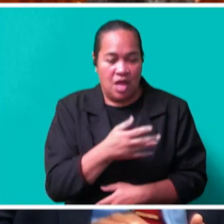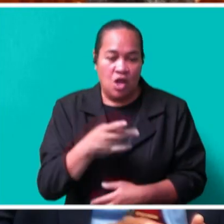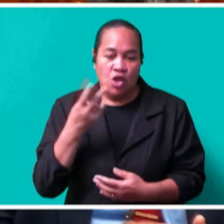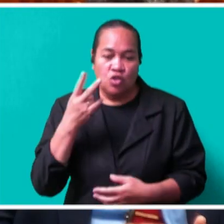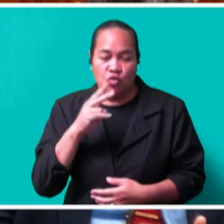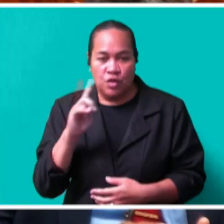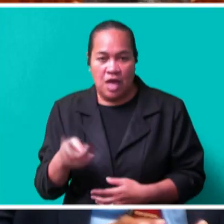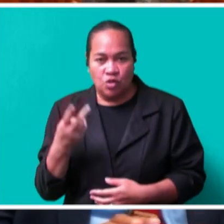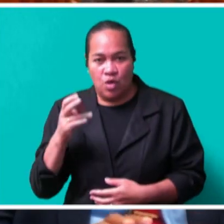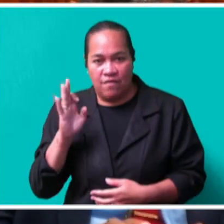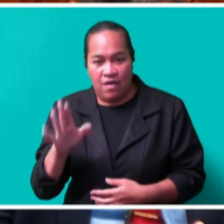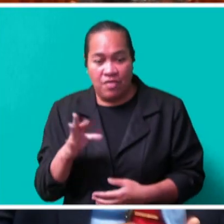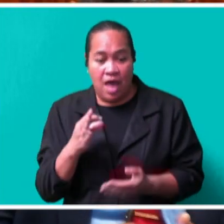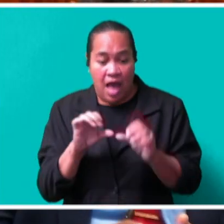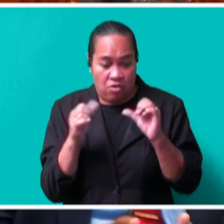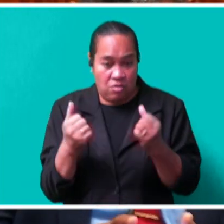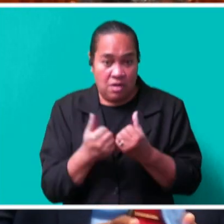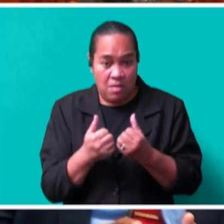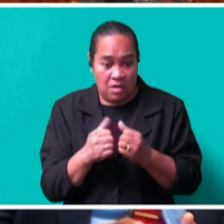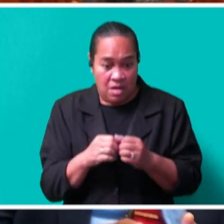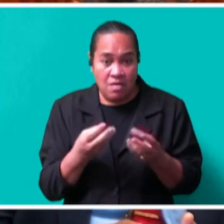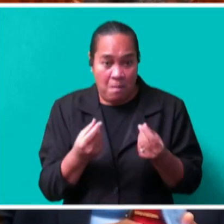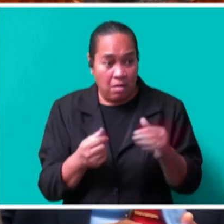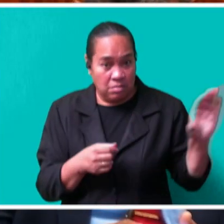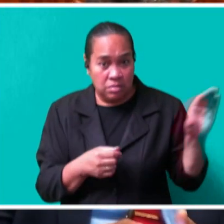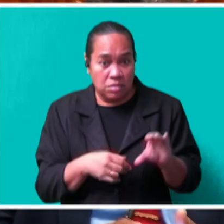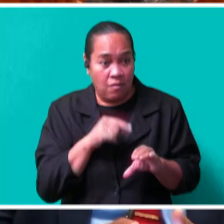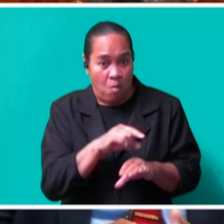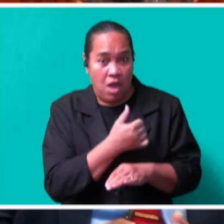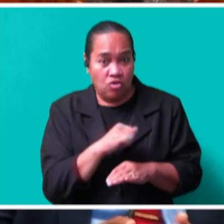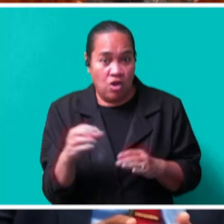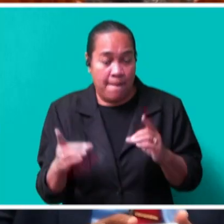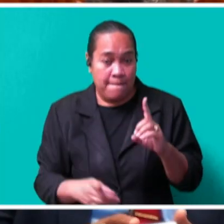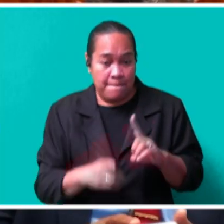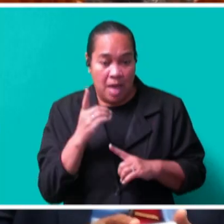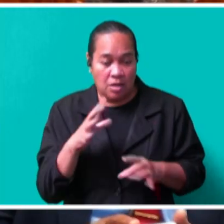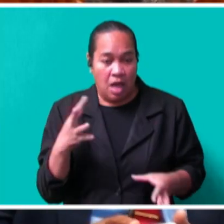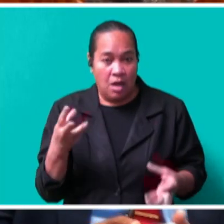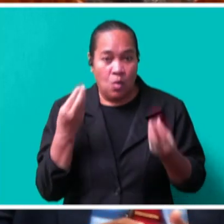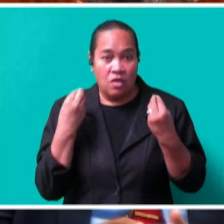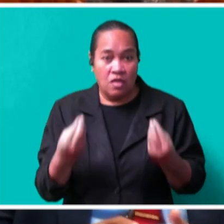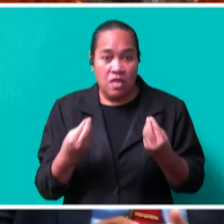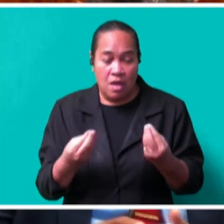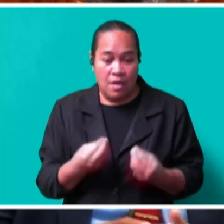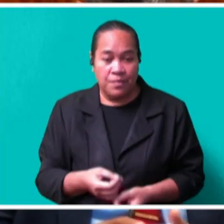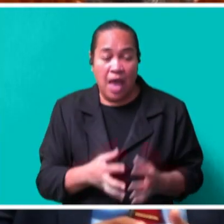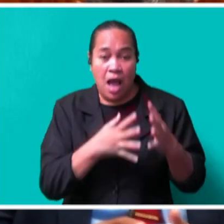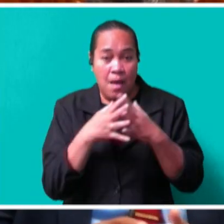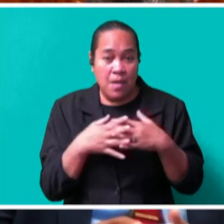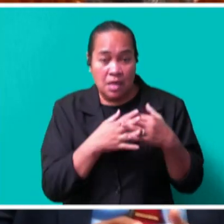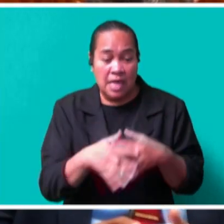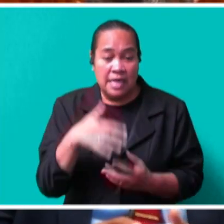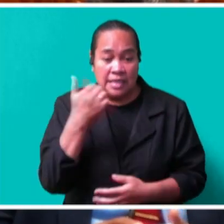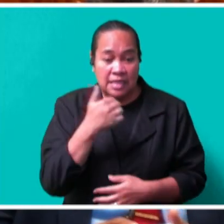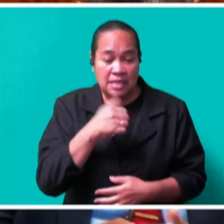sir, the grant agreement with the Asian Development Bank provides a total grant package of US